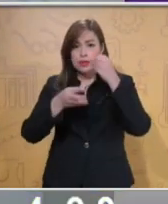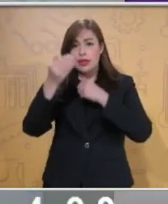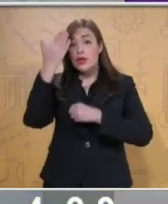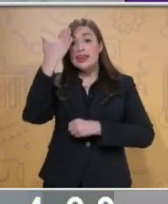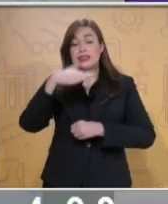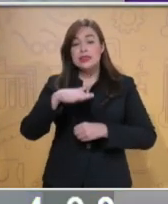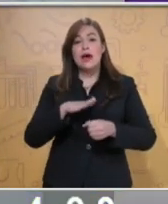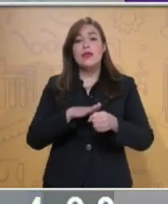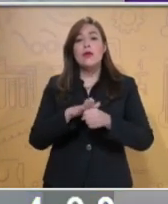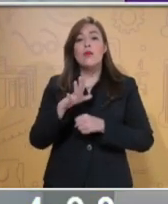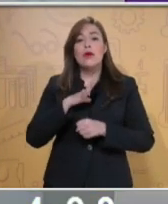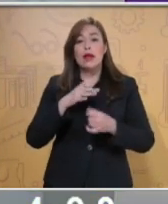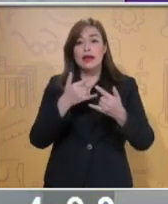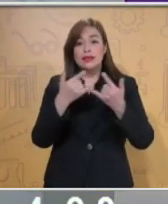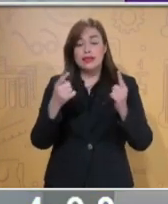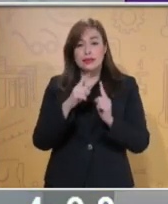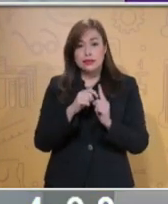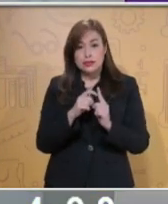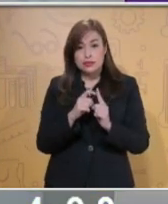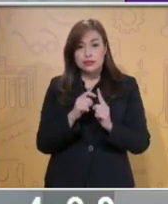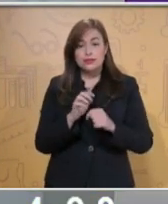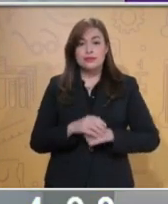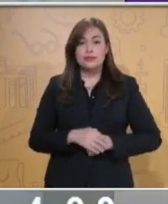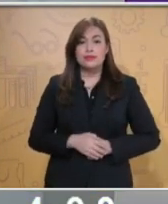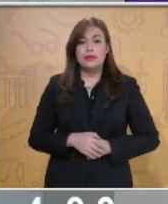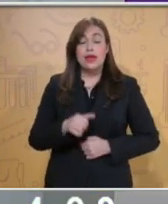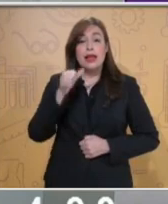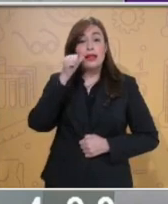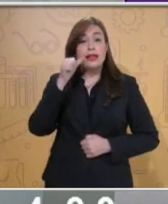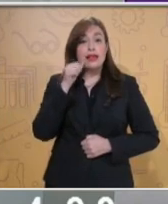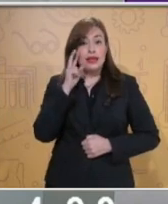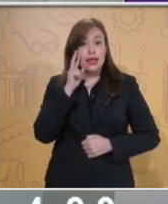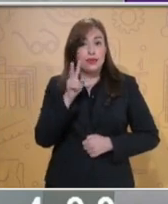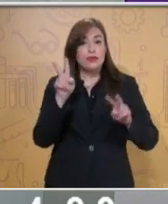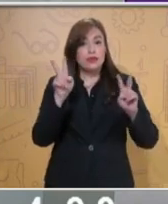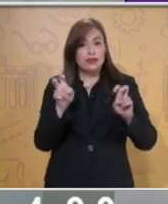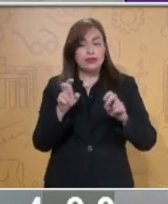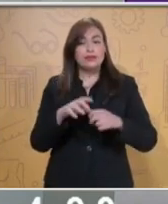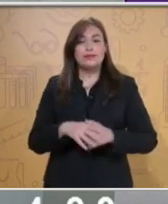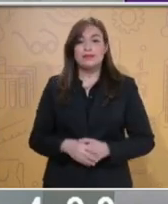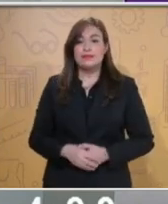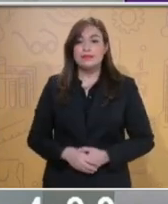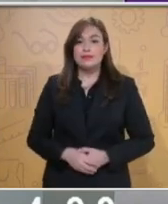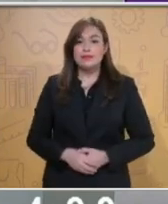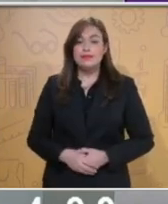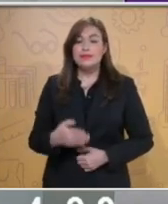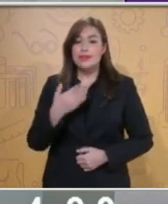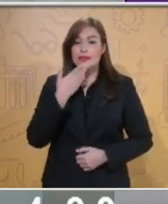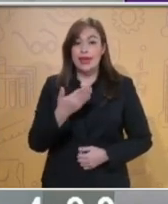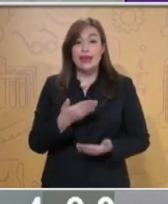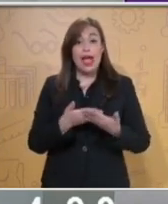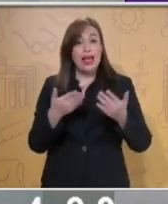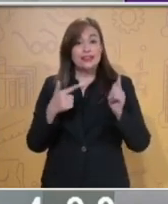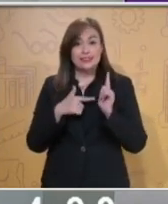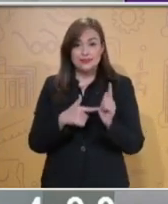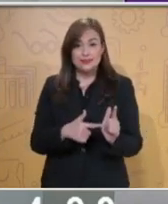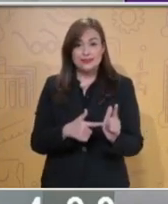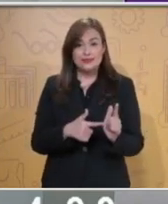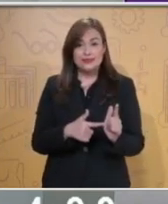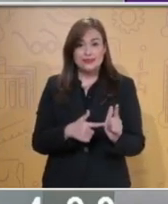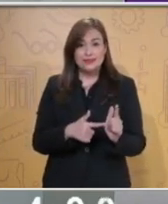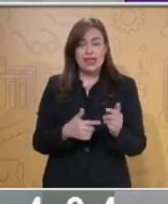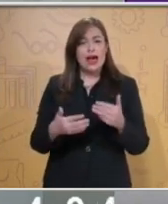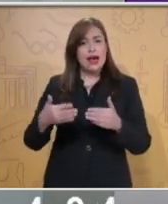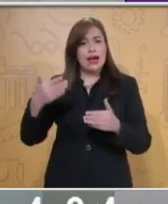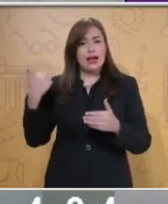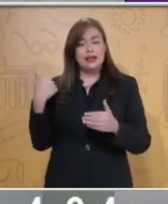strips and what you have learned in the last class about the comic strips. Well, today we are going to continue. But before